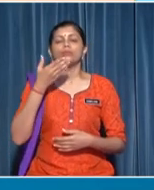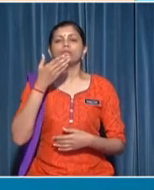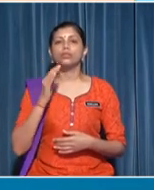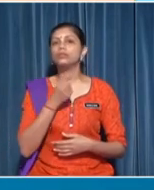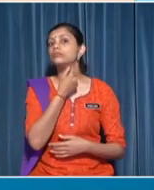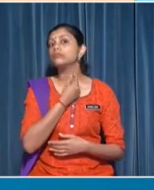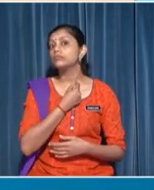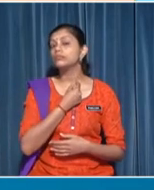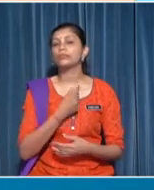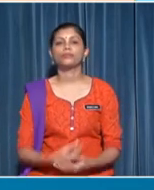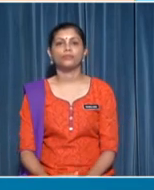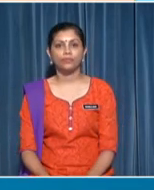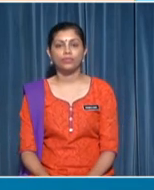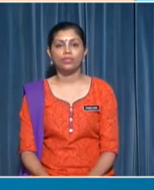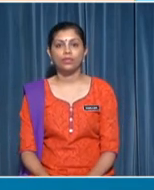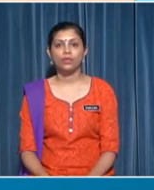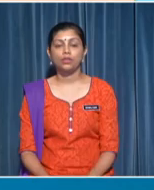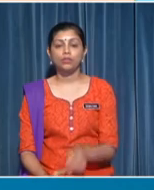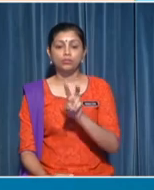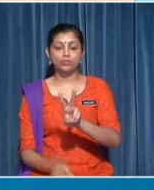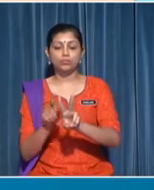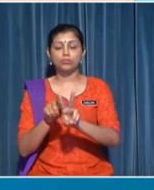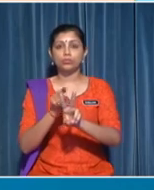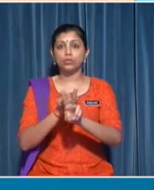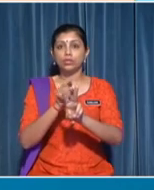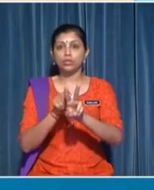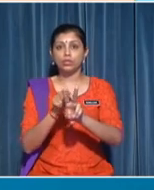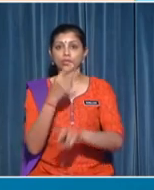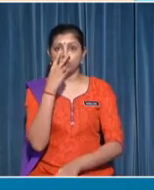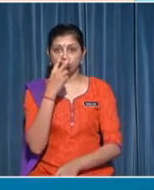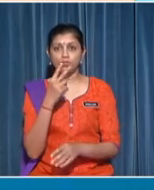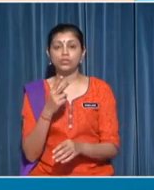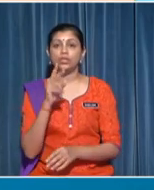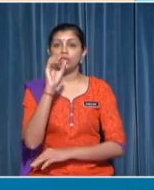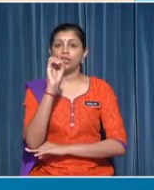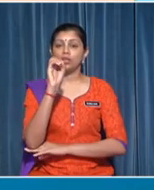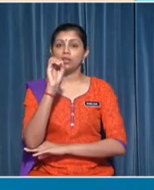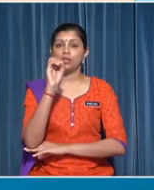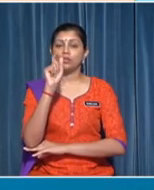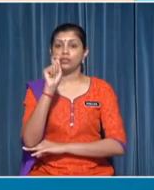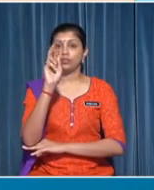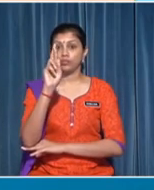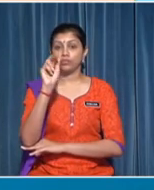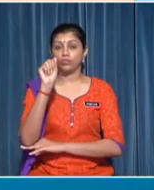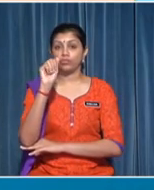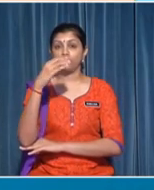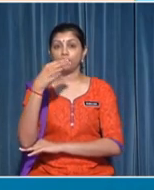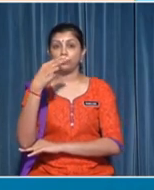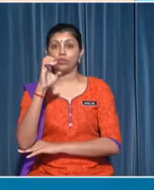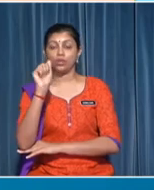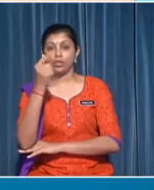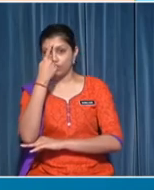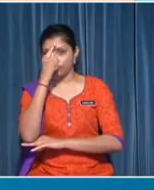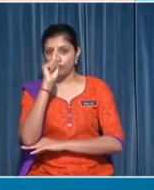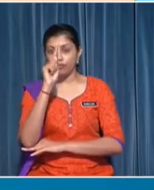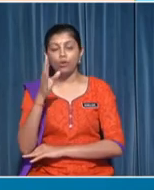Yes, trachea or windpipe is a tube only for channeling air into or from